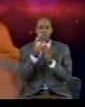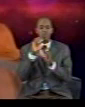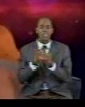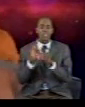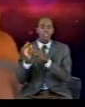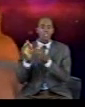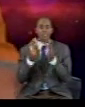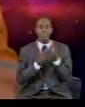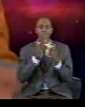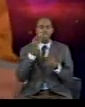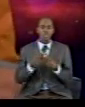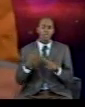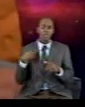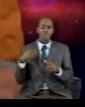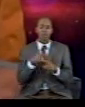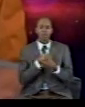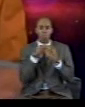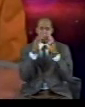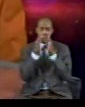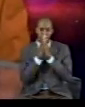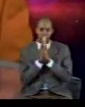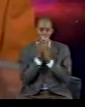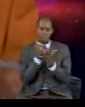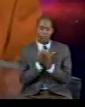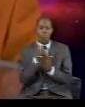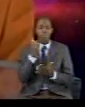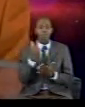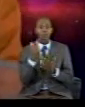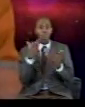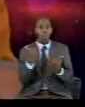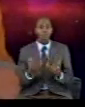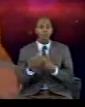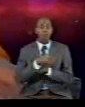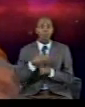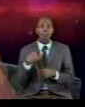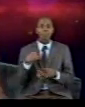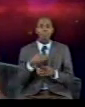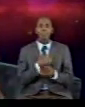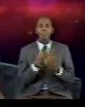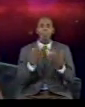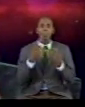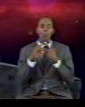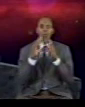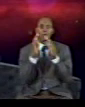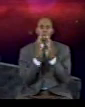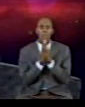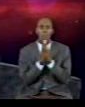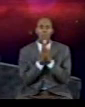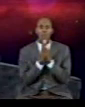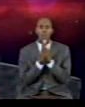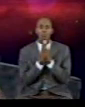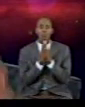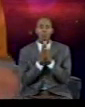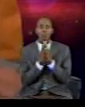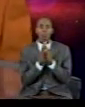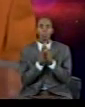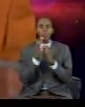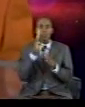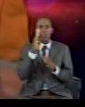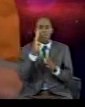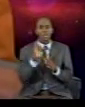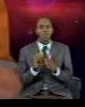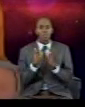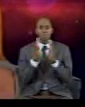name we pray. Today we want to pray by praying for